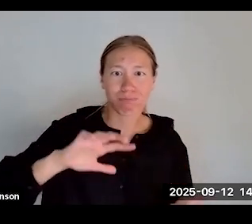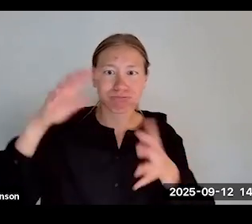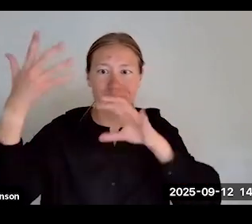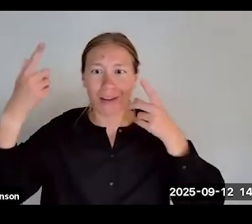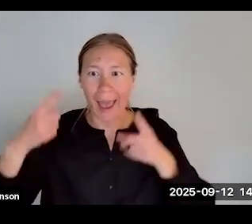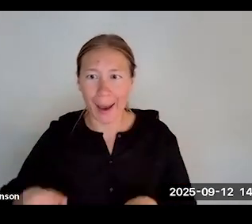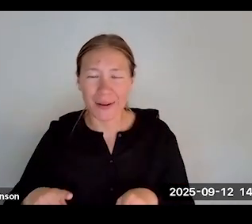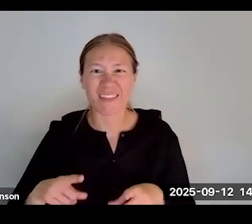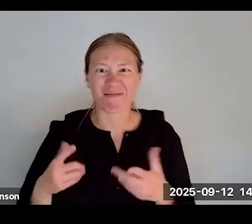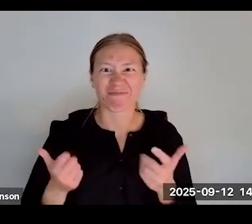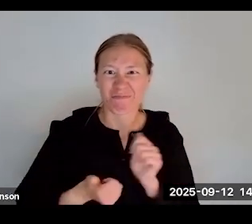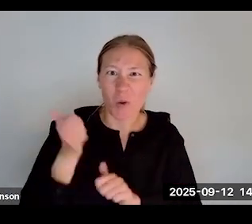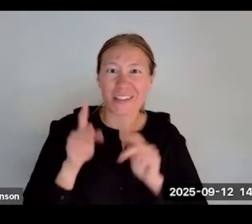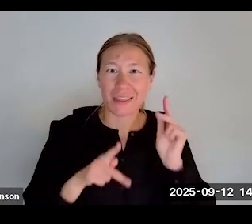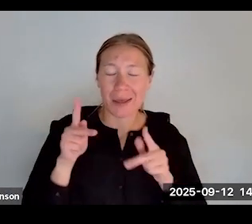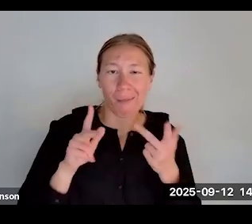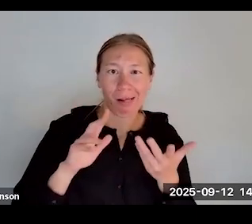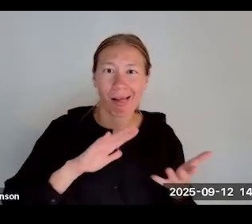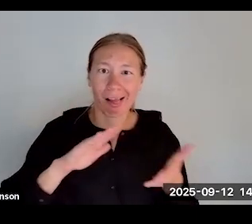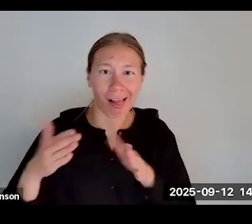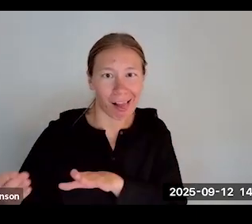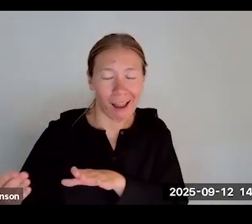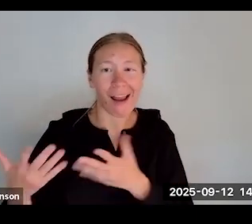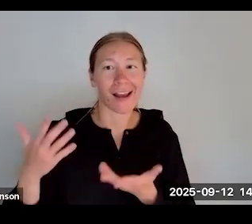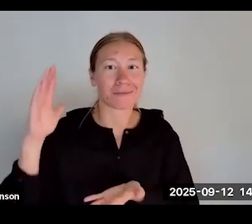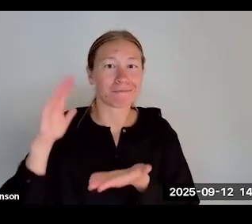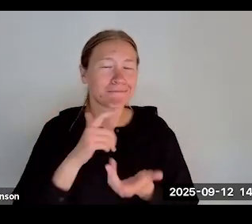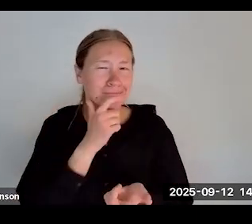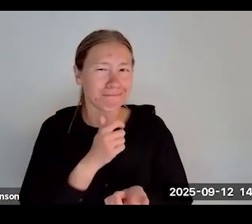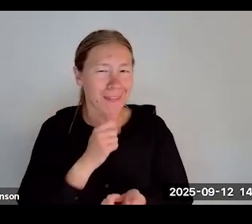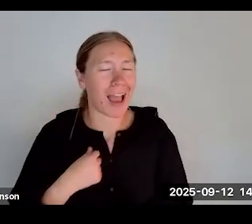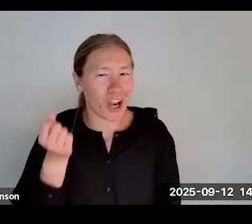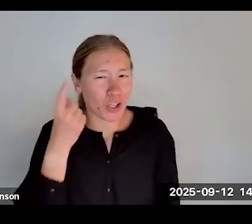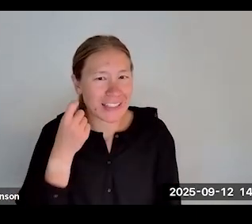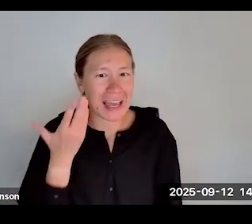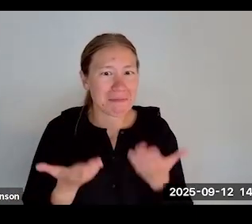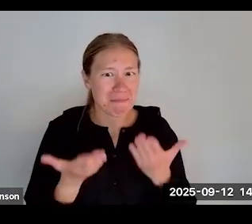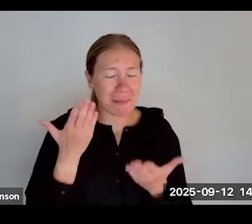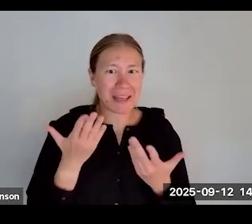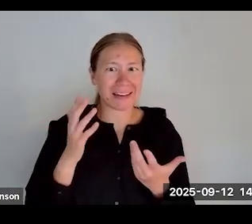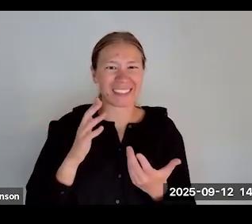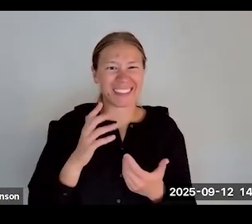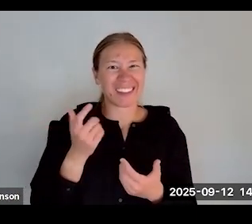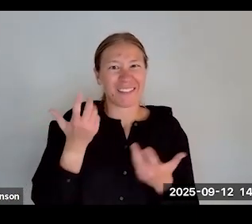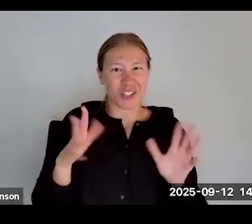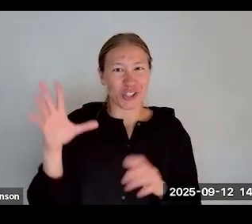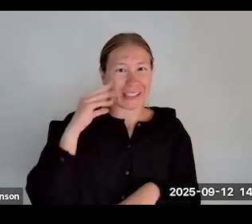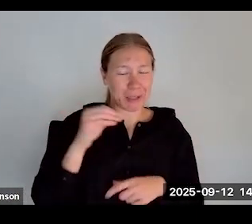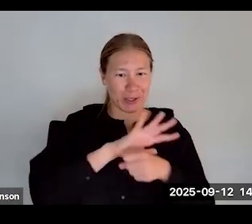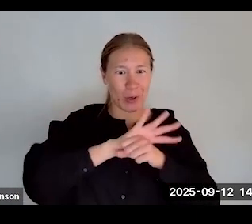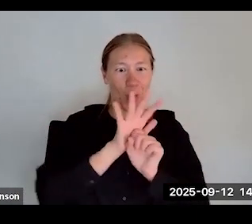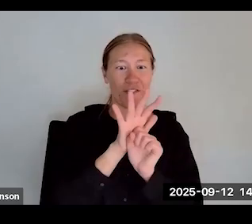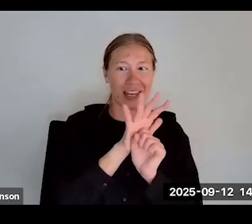world's population. I understand if The Stand may be a little too real after what we've all been through with